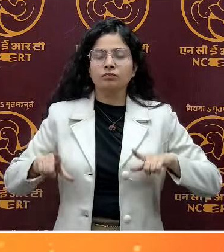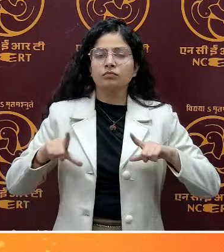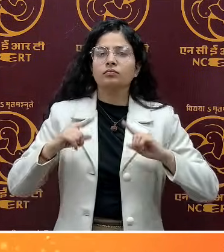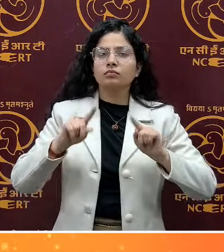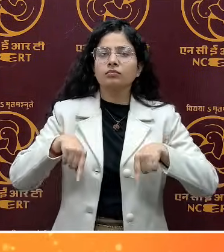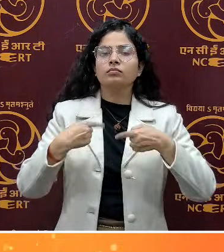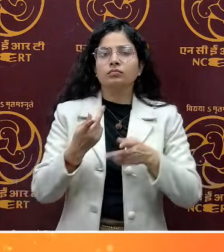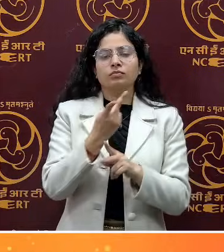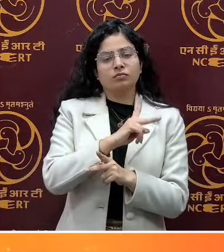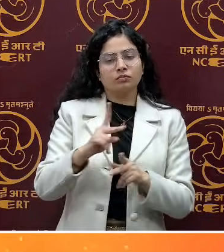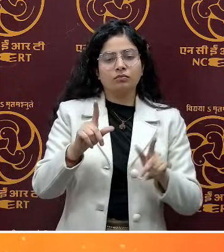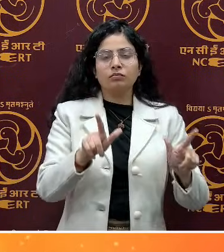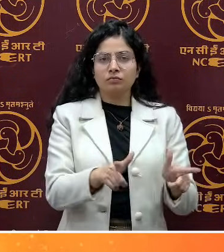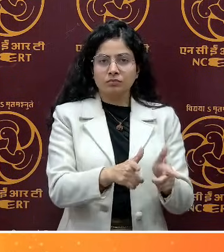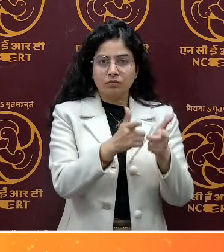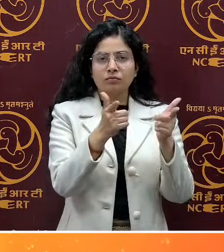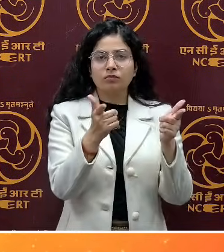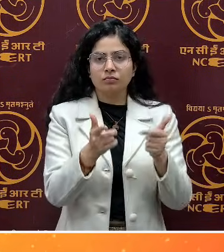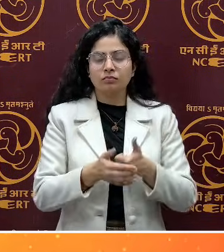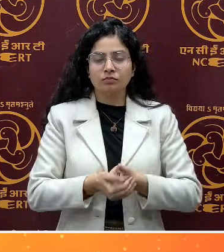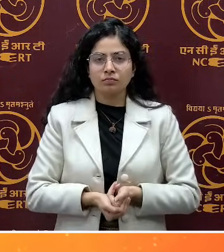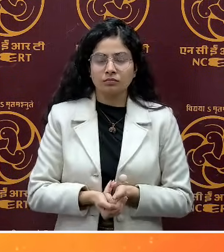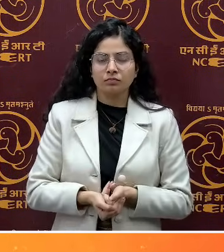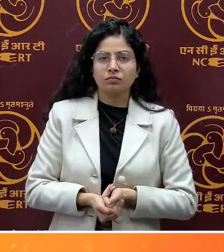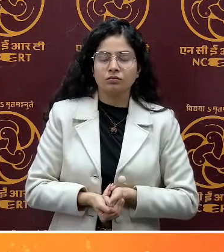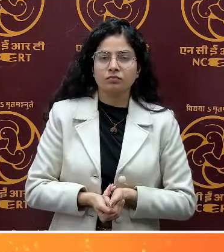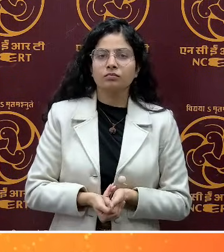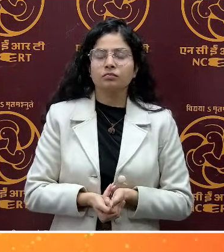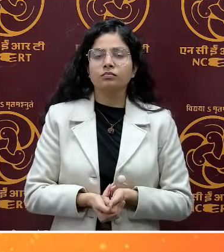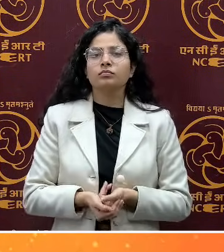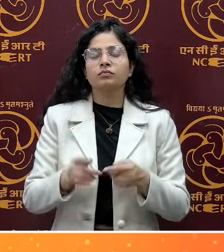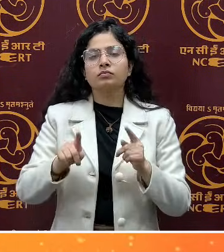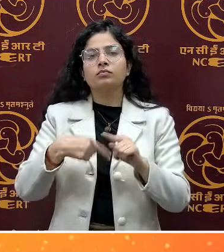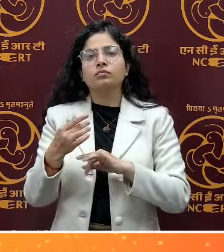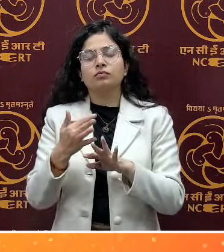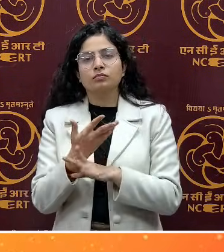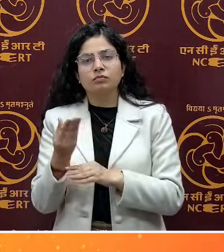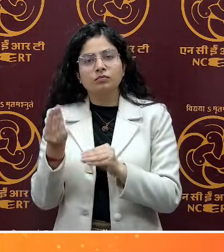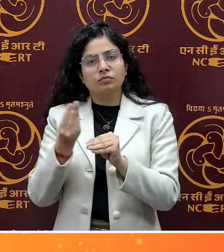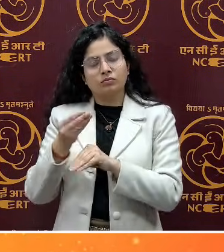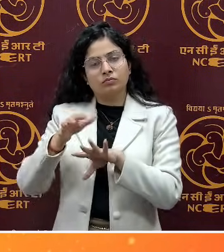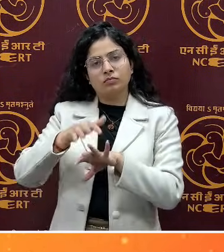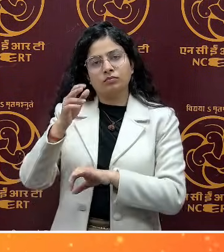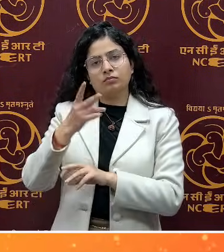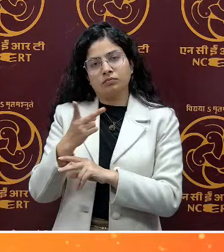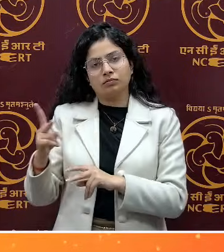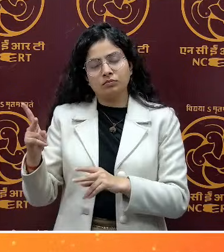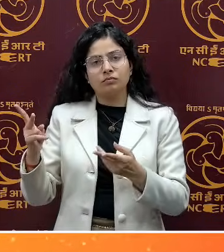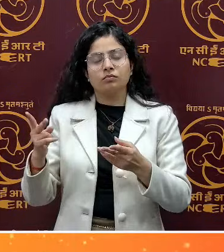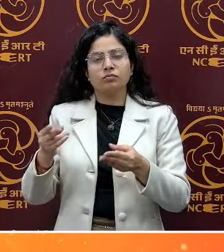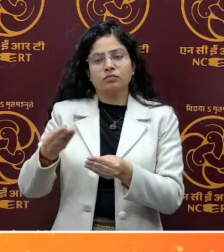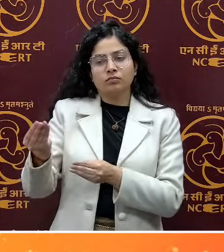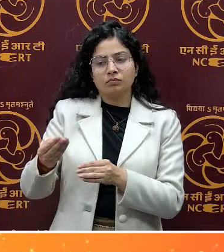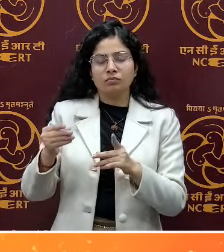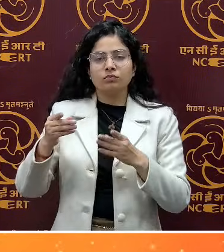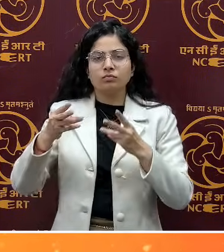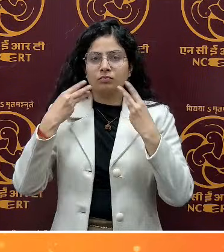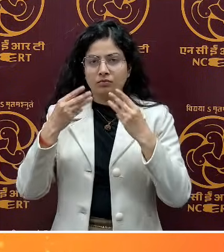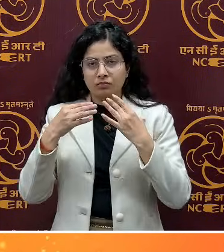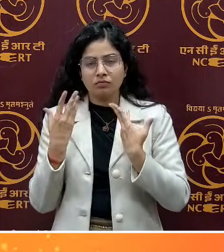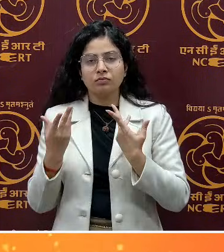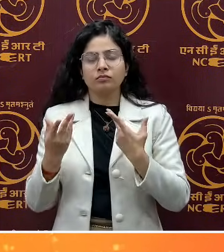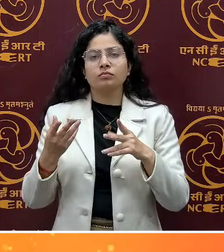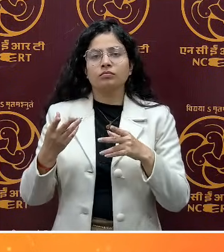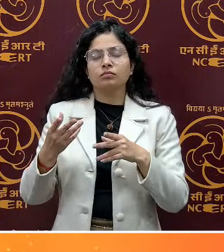have different plants varieties also. Then we have certain animals like cow, dogs, cats,